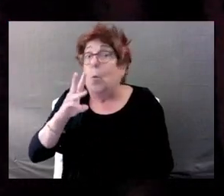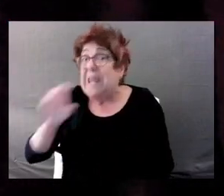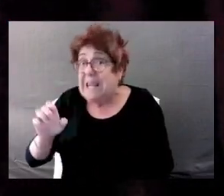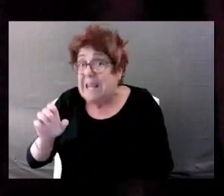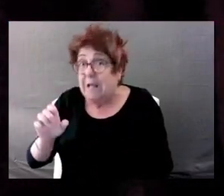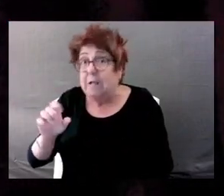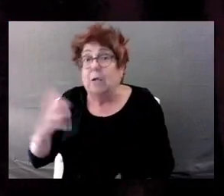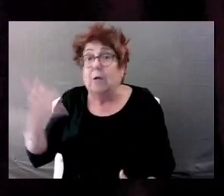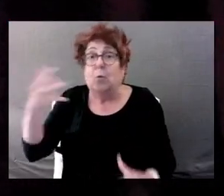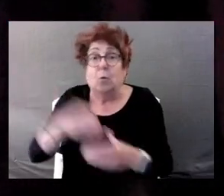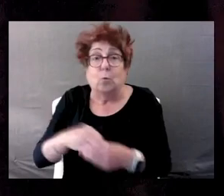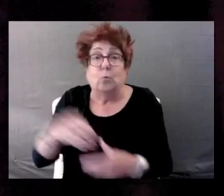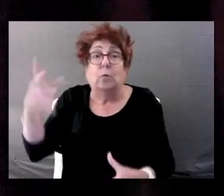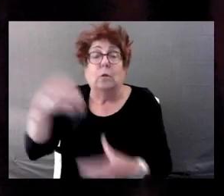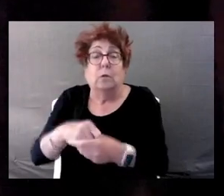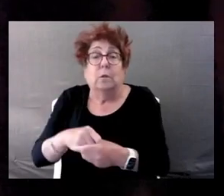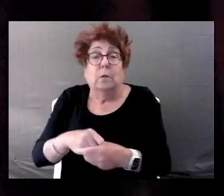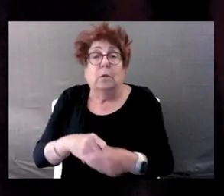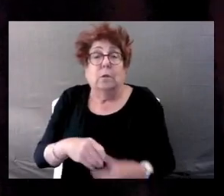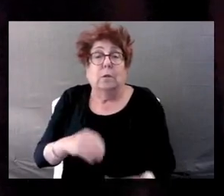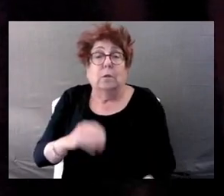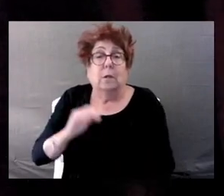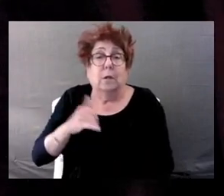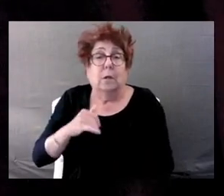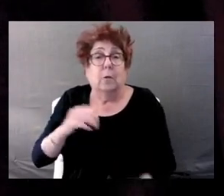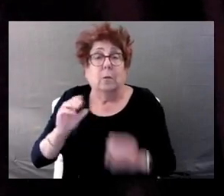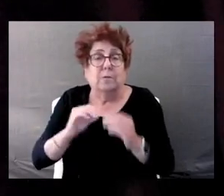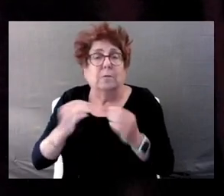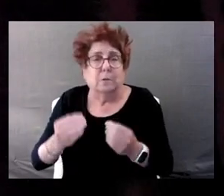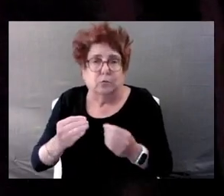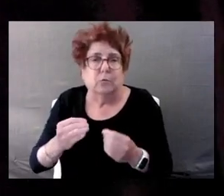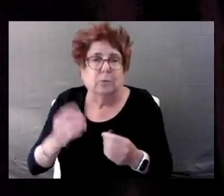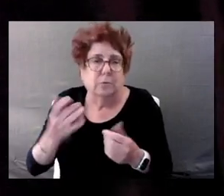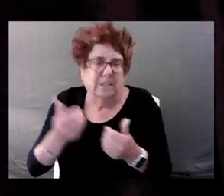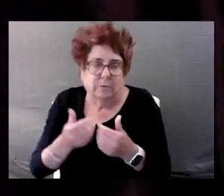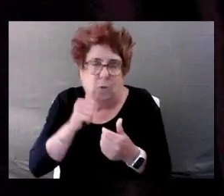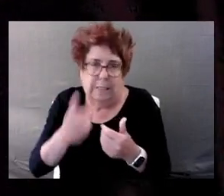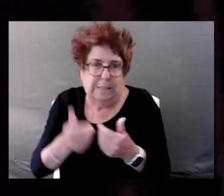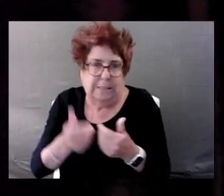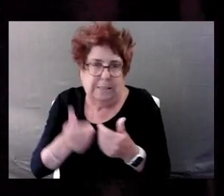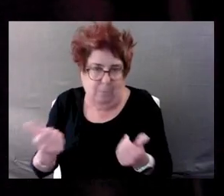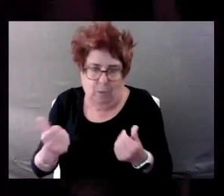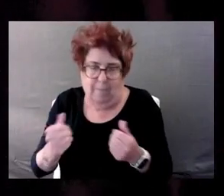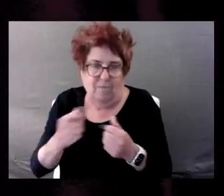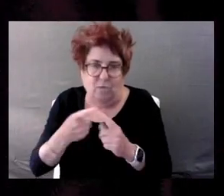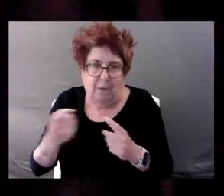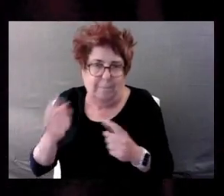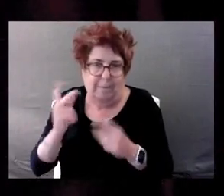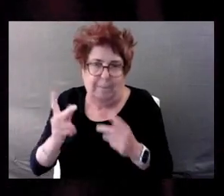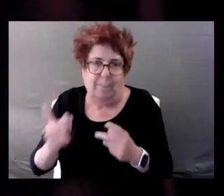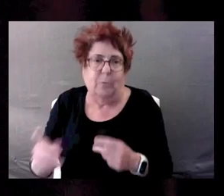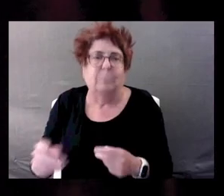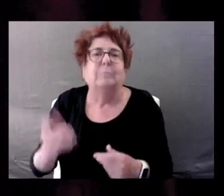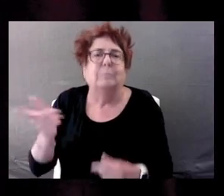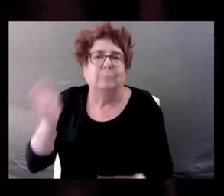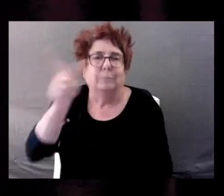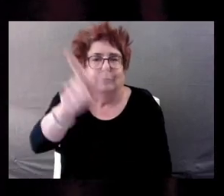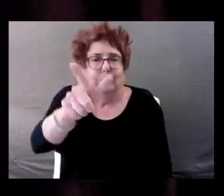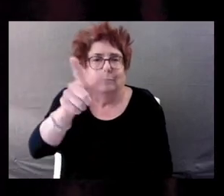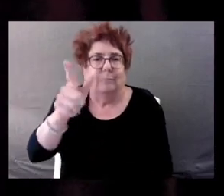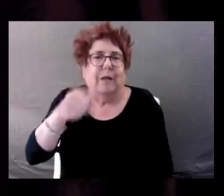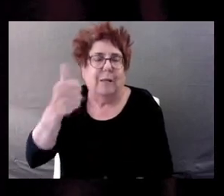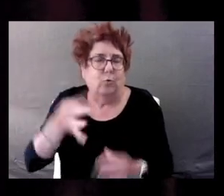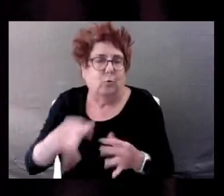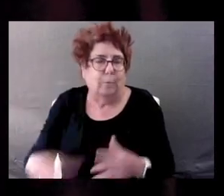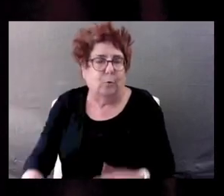organization is separated from the people that we're actually working with. We're saying that we're of the people. We're a part of this process, and it's been